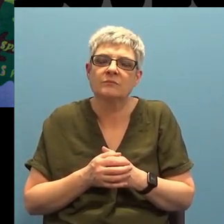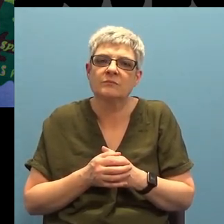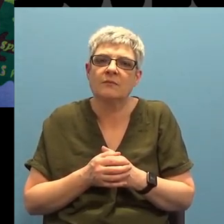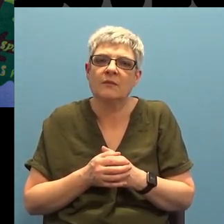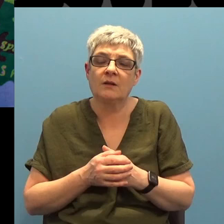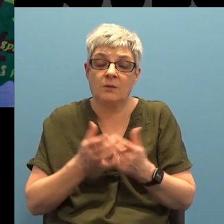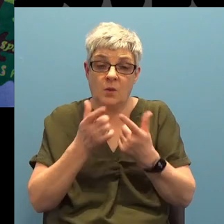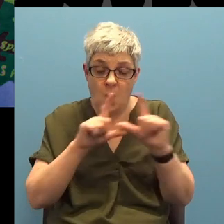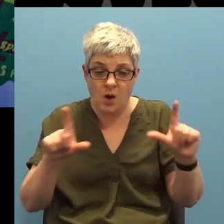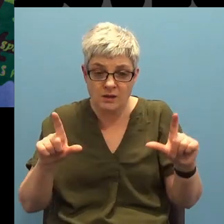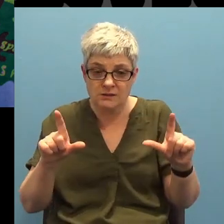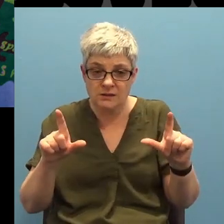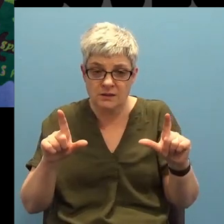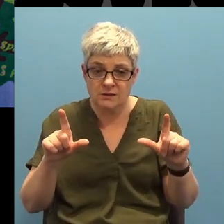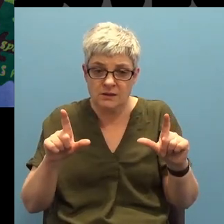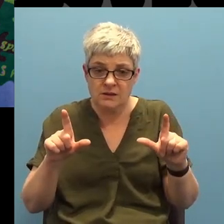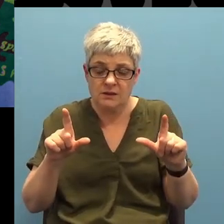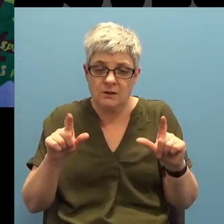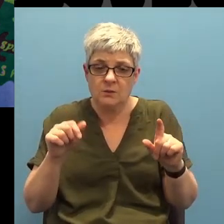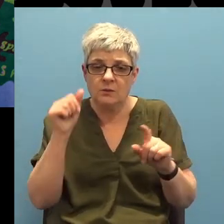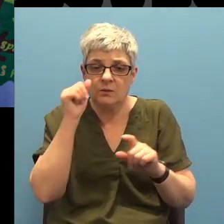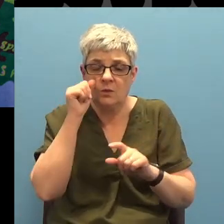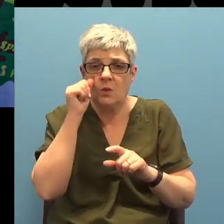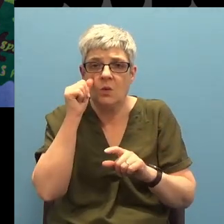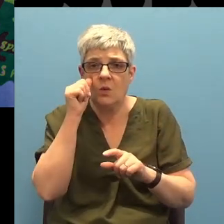Lord, we heard about